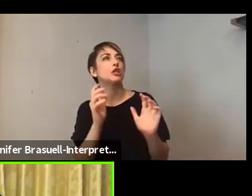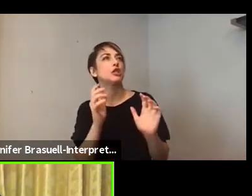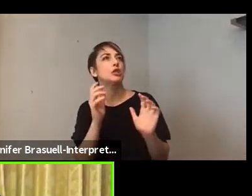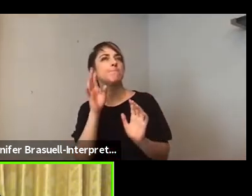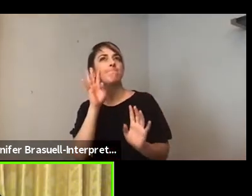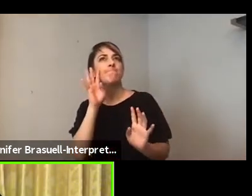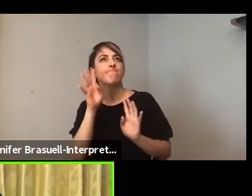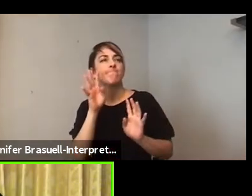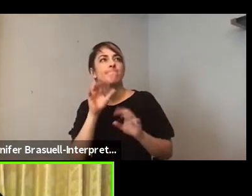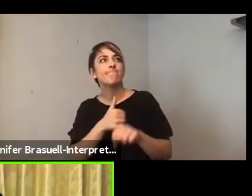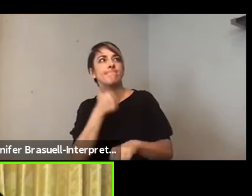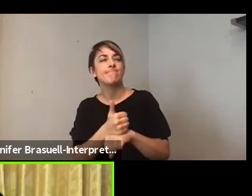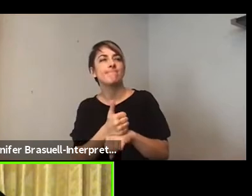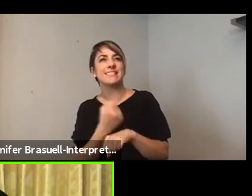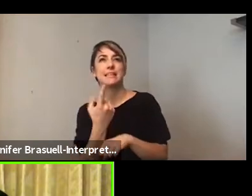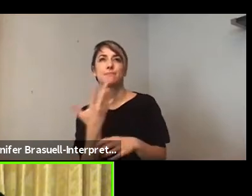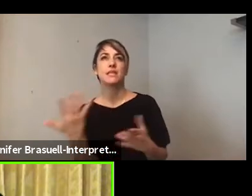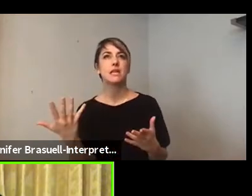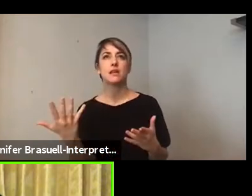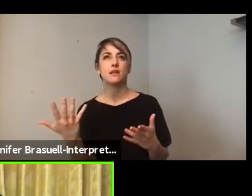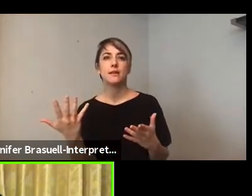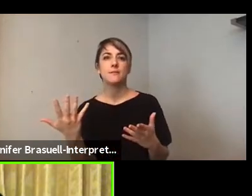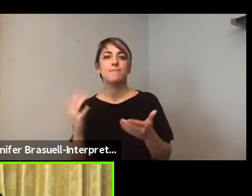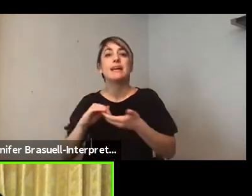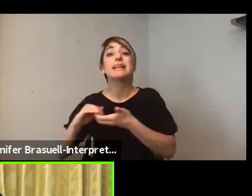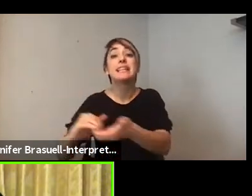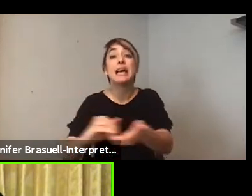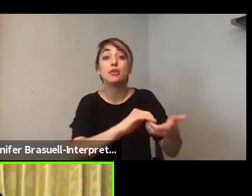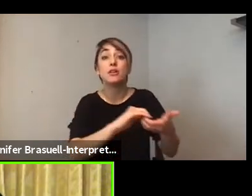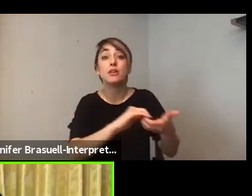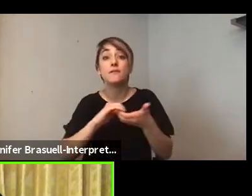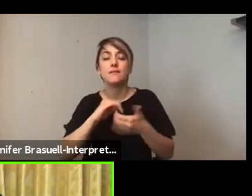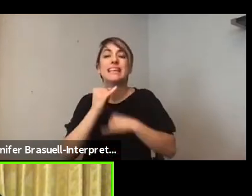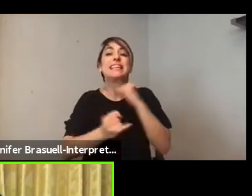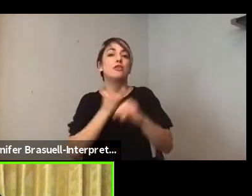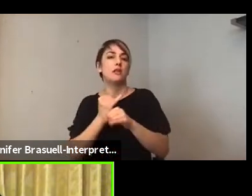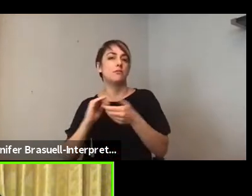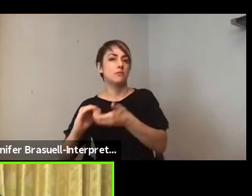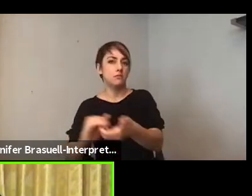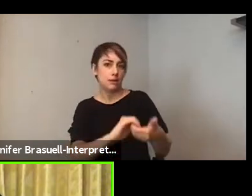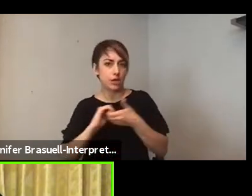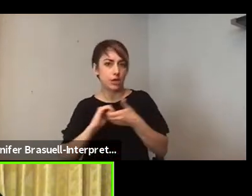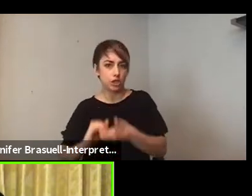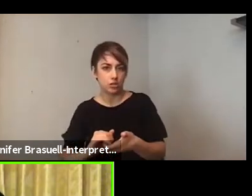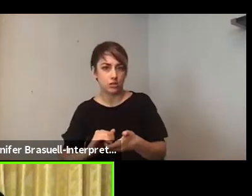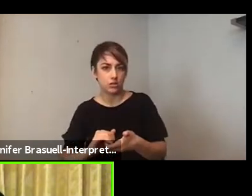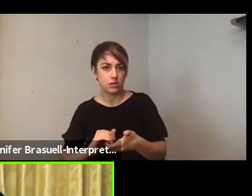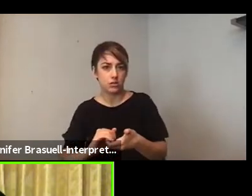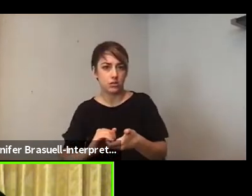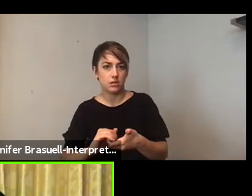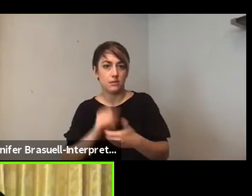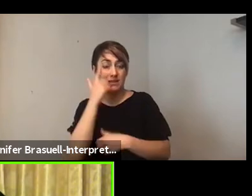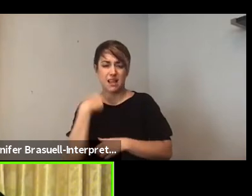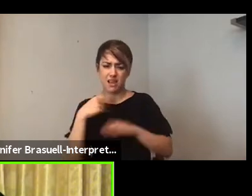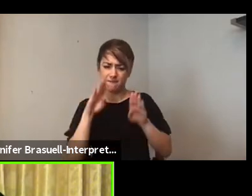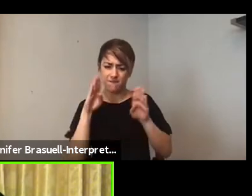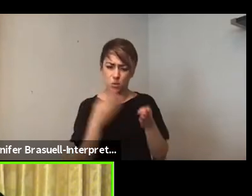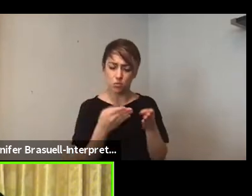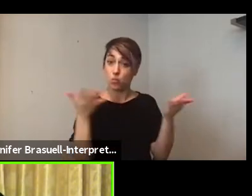collaborate internationally, of course online, but because of this situation, I'm focusing more on the writing